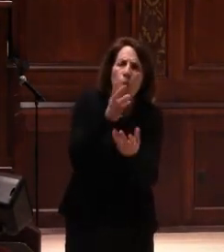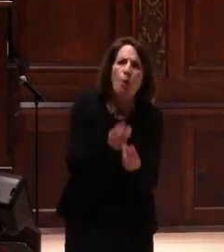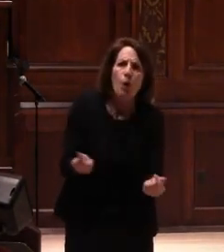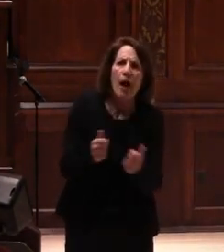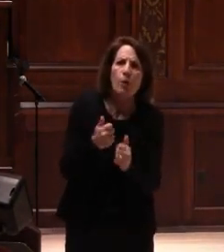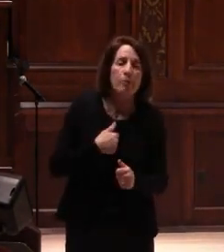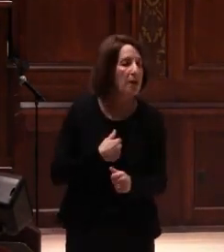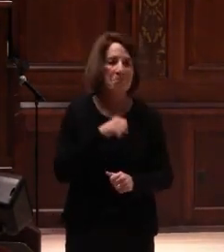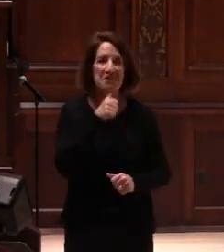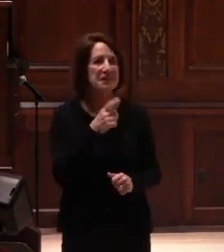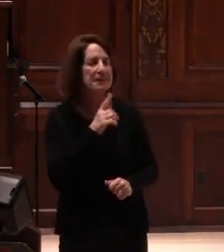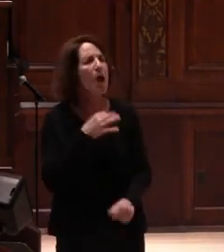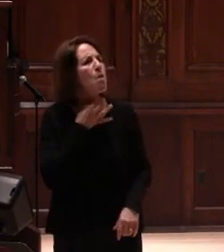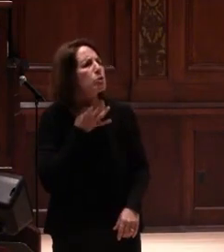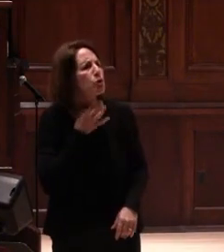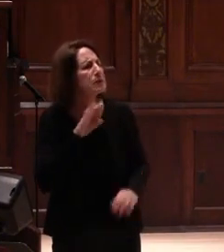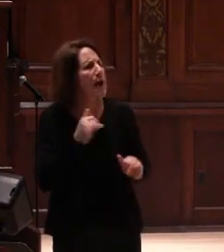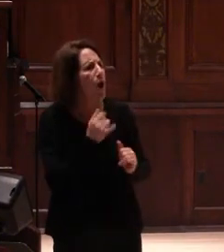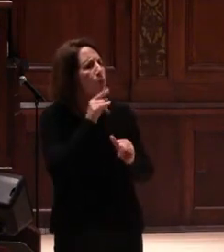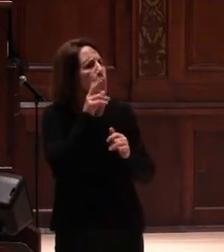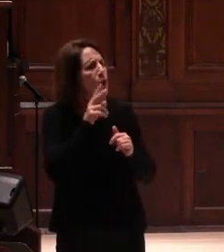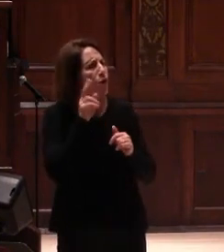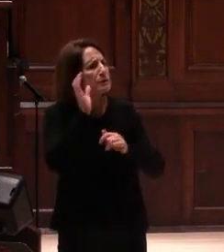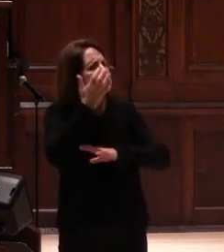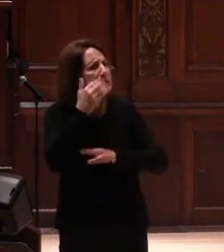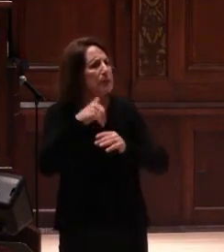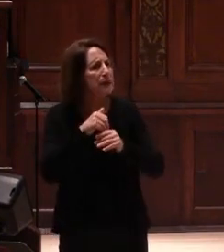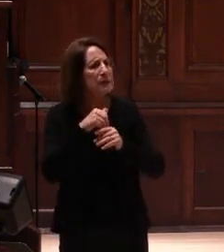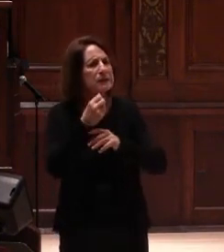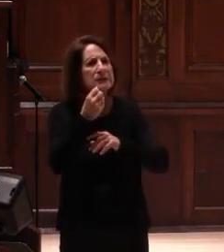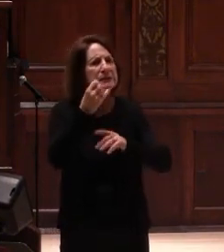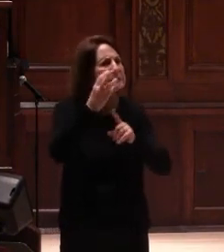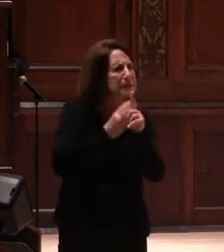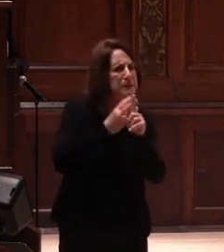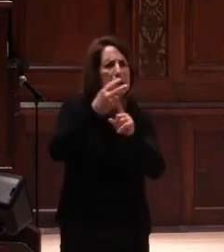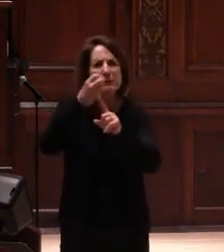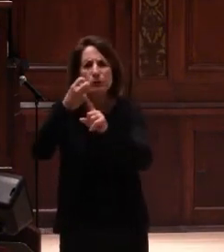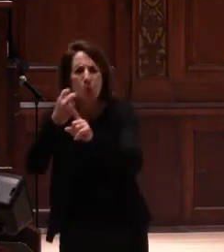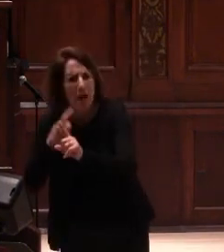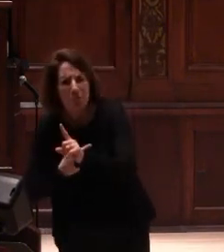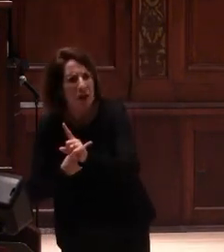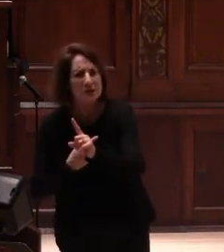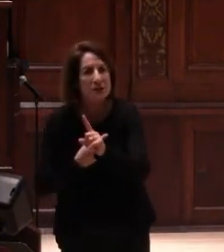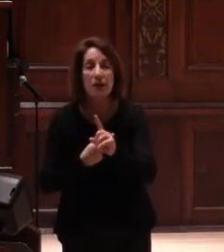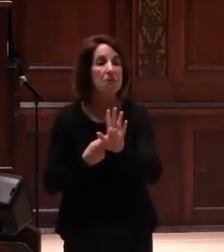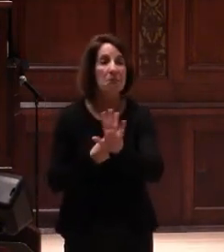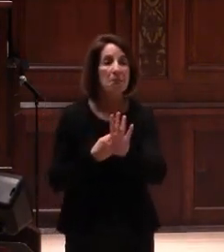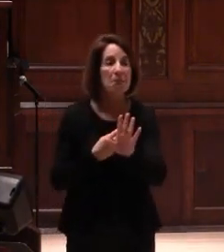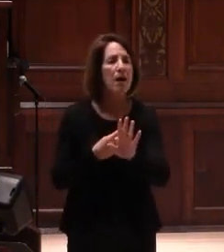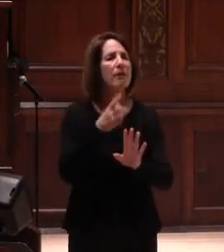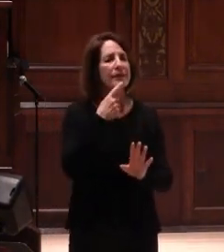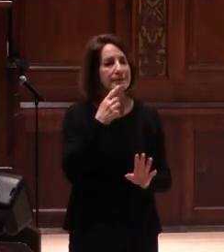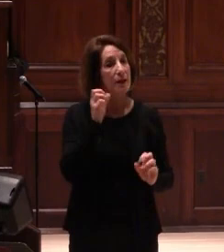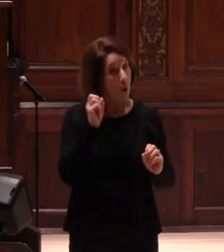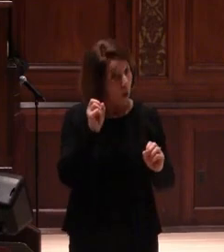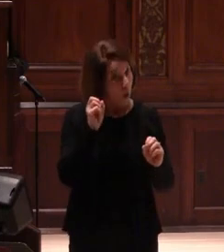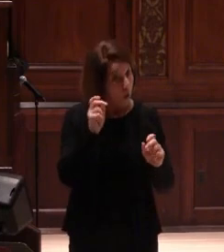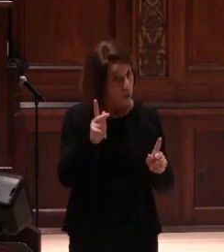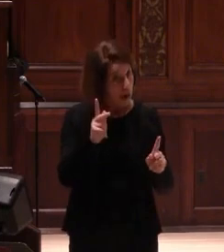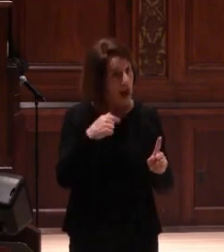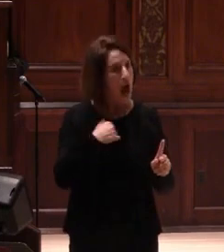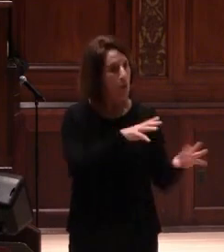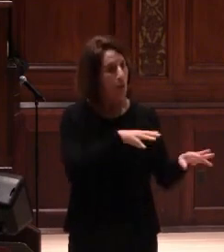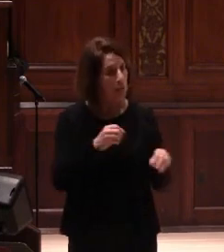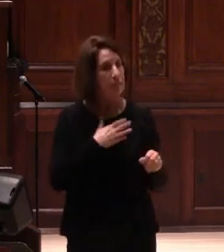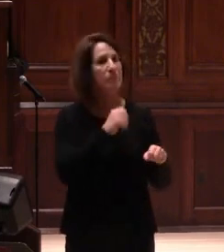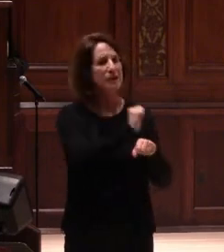"I'm curious as to how this will look in the next 6 to 12 months for me in particular." They said, "Okay, I'll leave my job